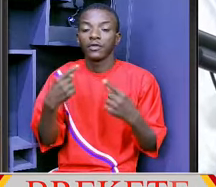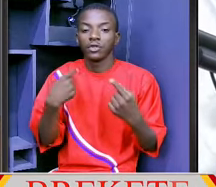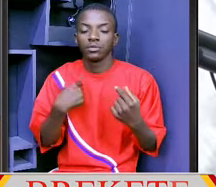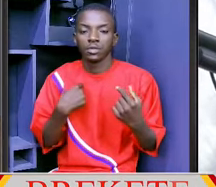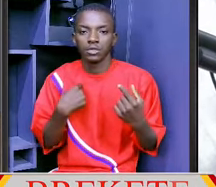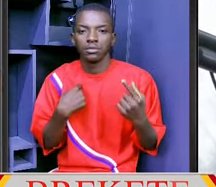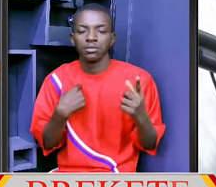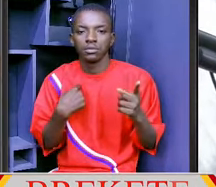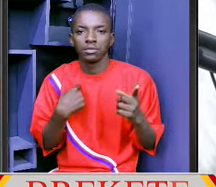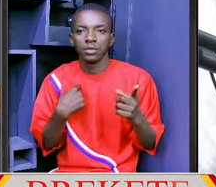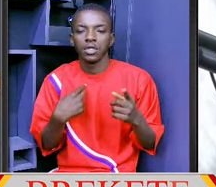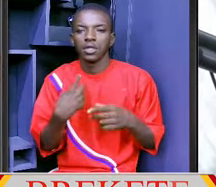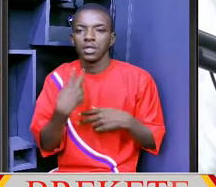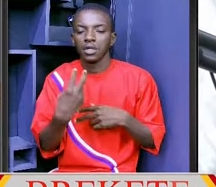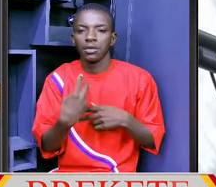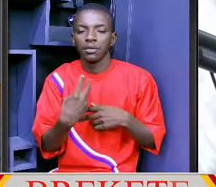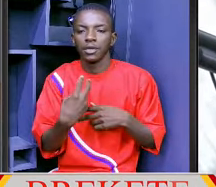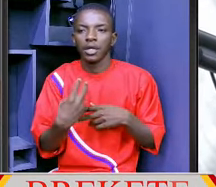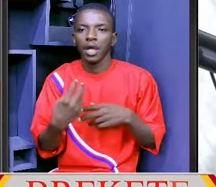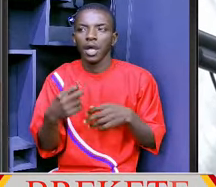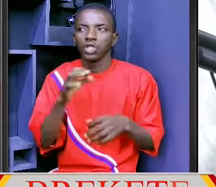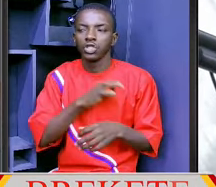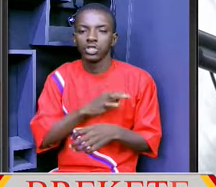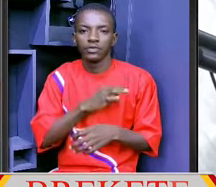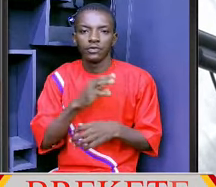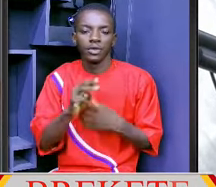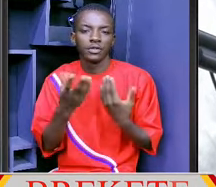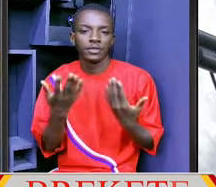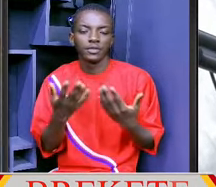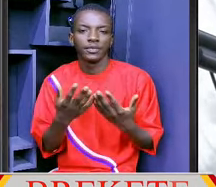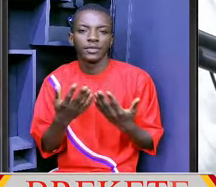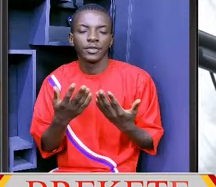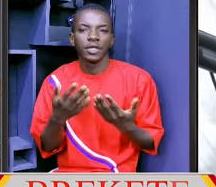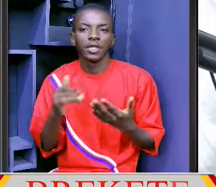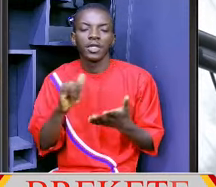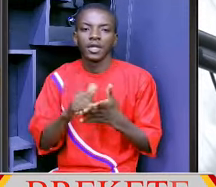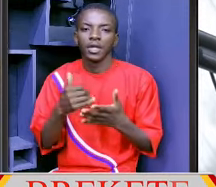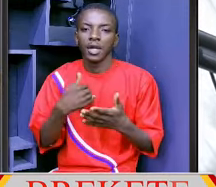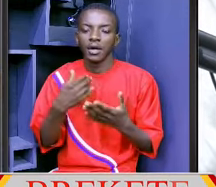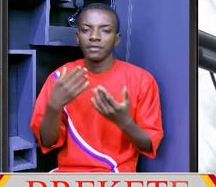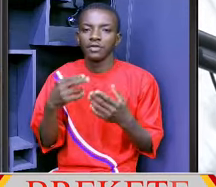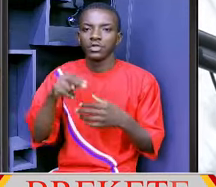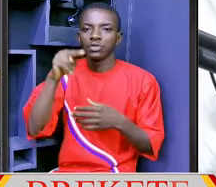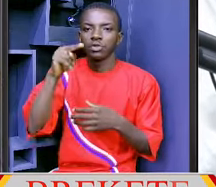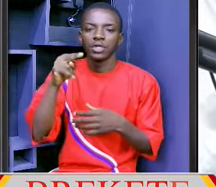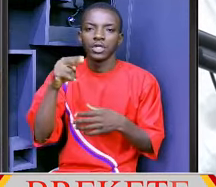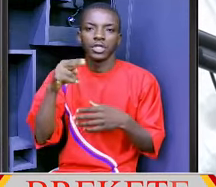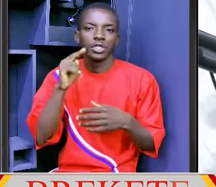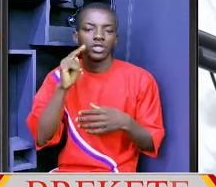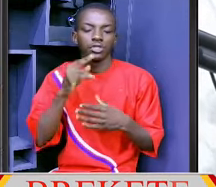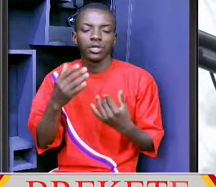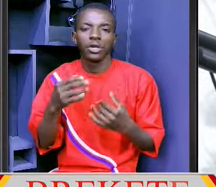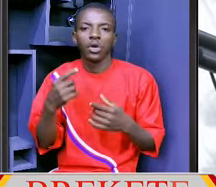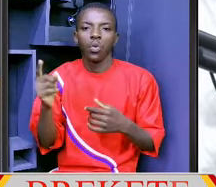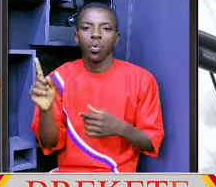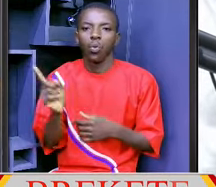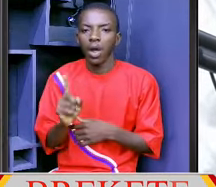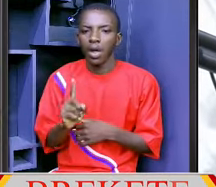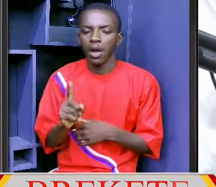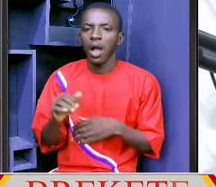me. Make it tell me the achievement. We don't day for Northern Nigeria.